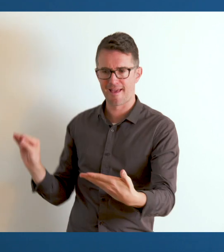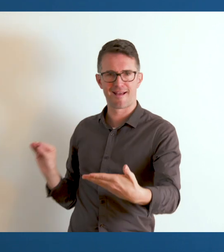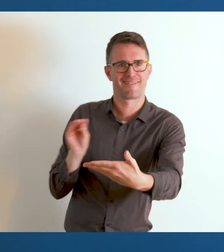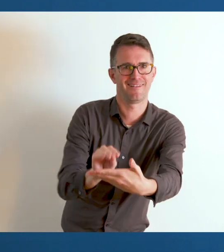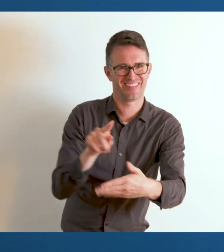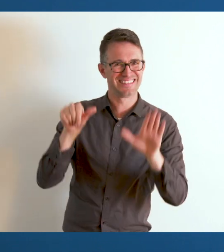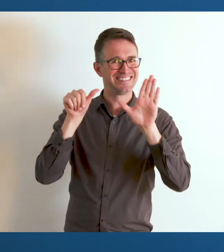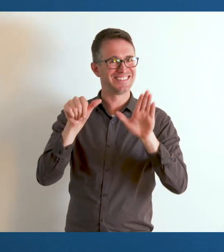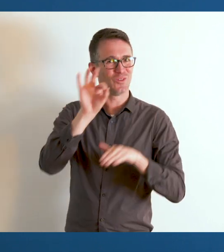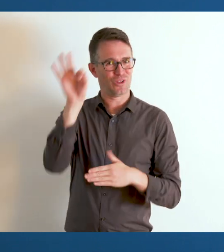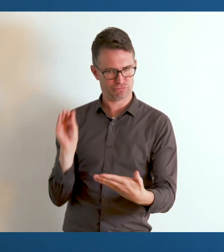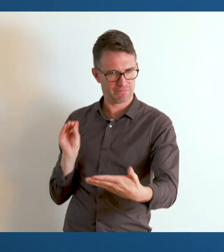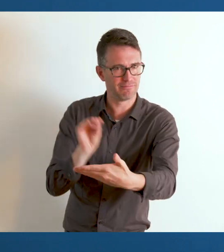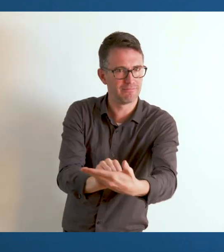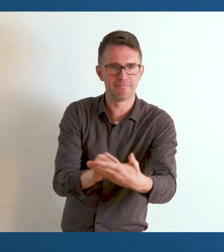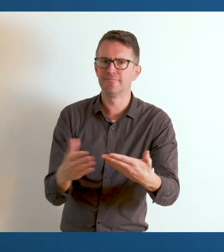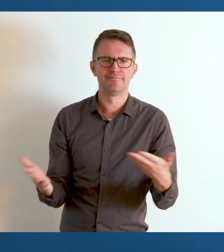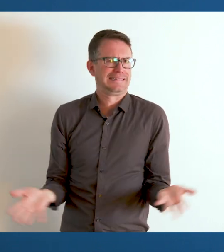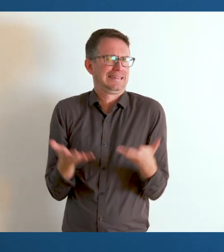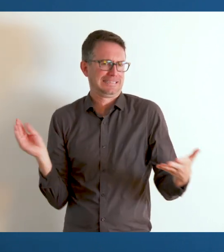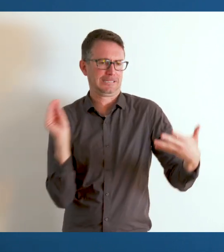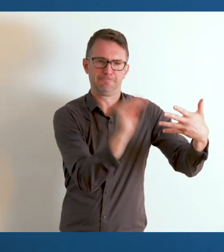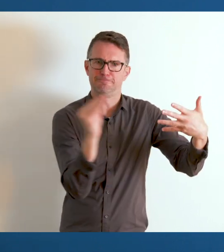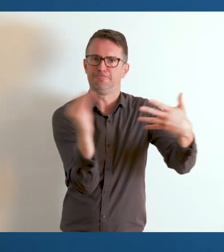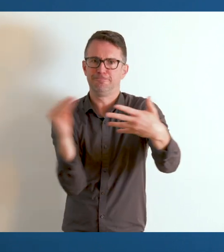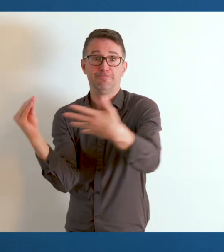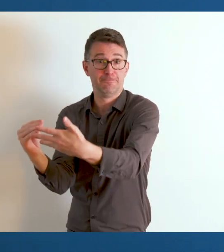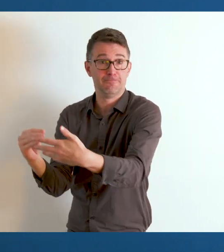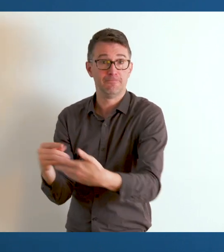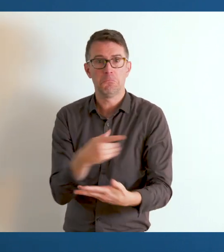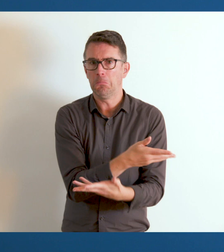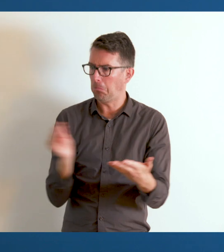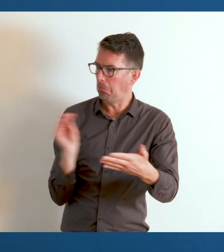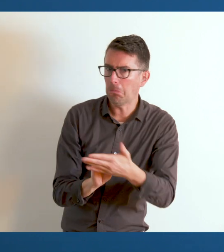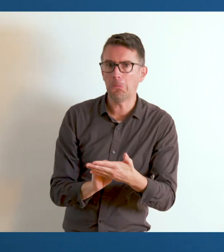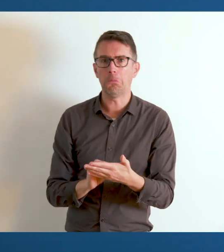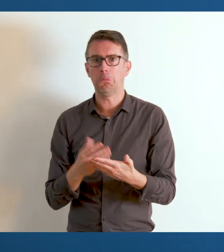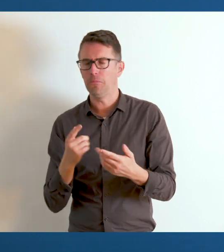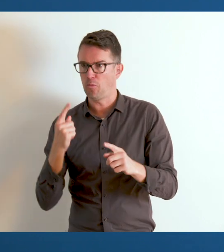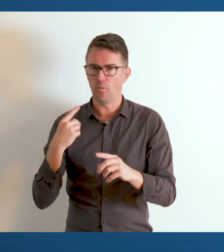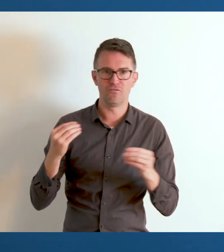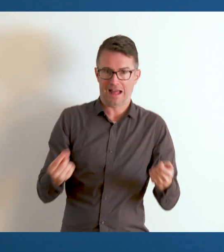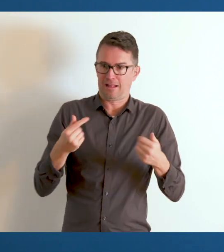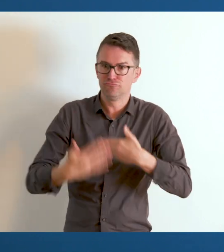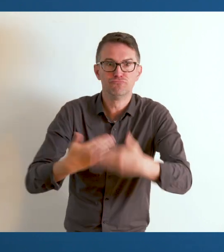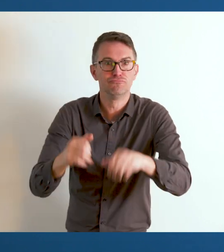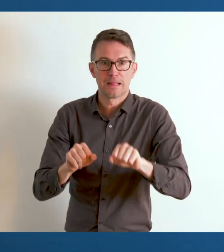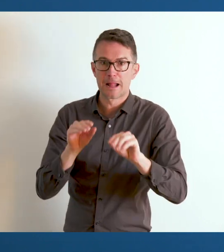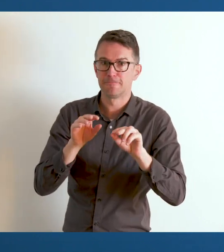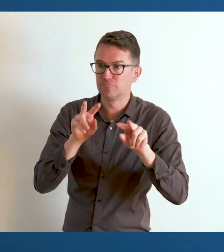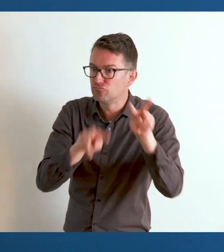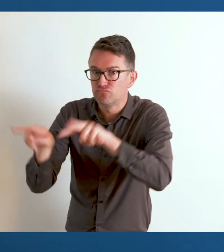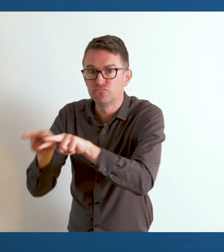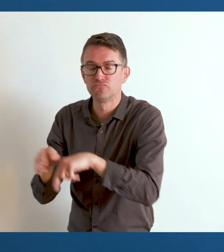minutes to ask of one individual, so they're fairly easy to use and quick to use. But again, they're not without